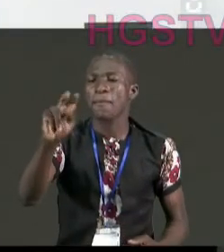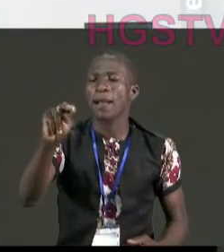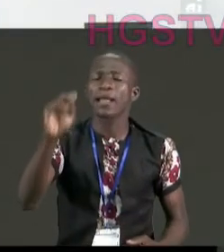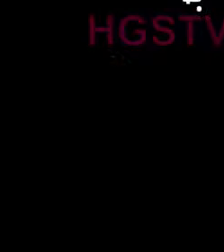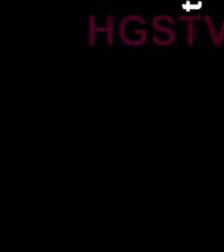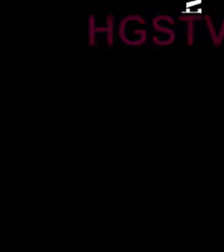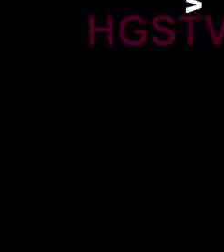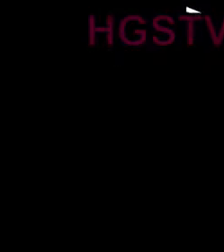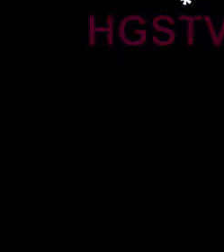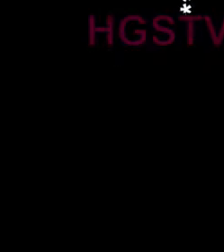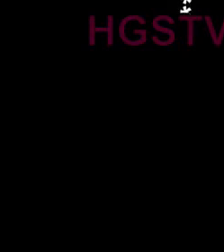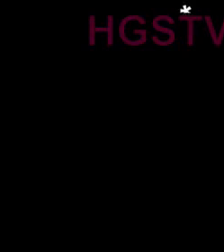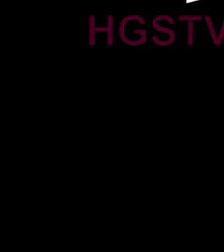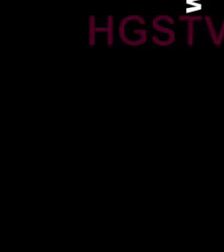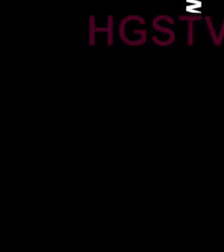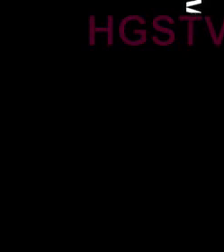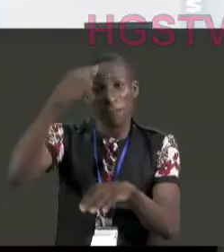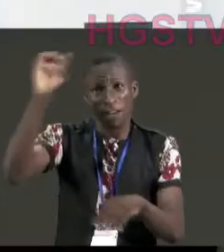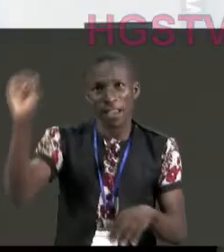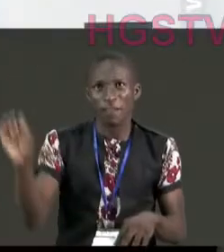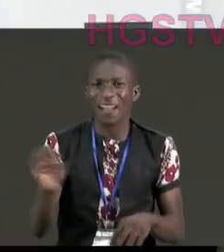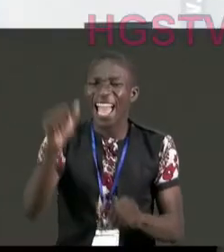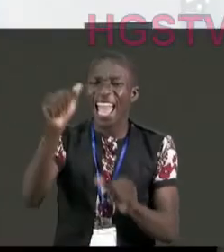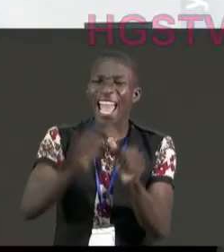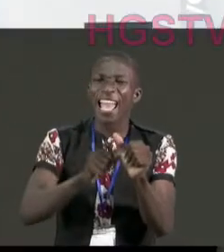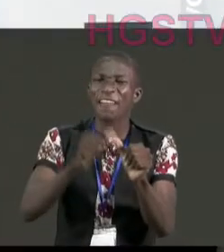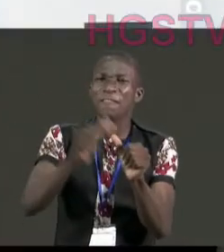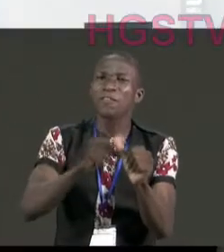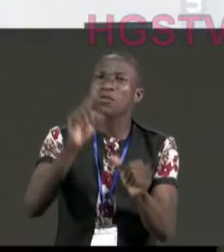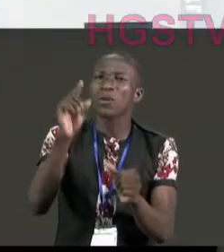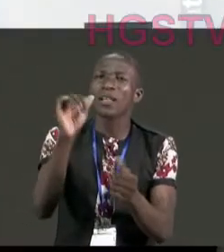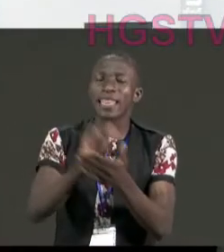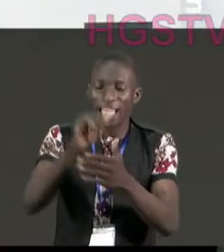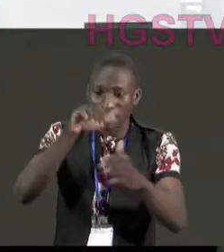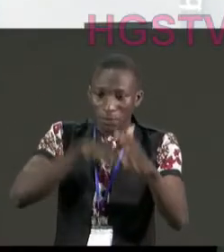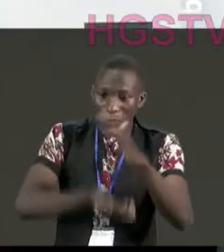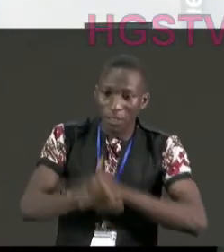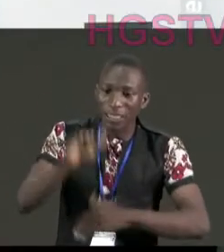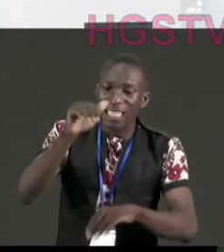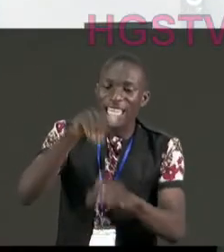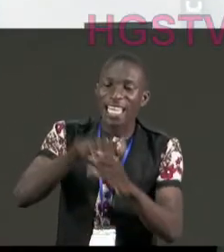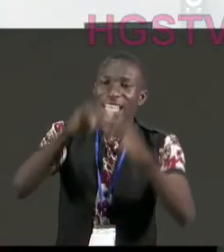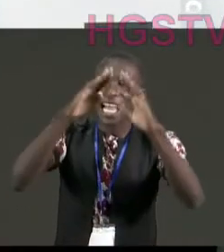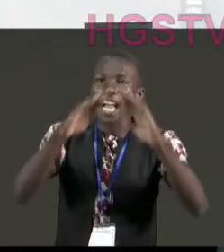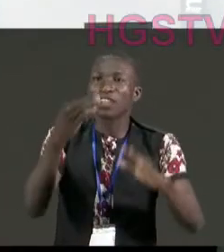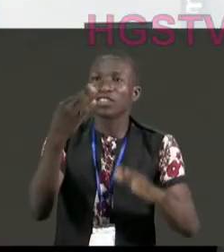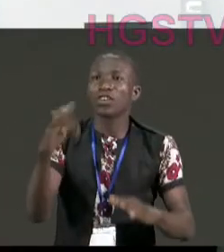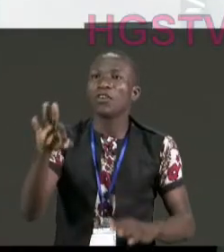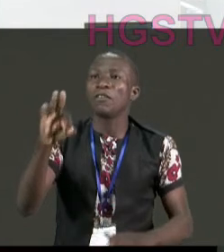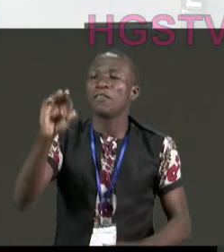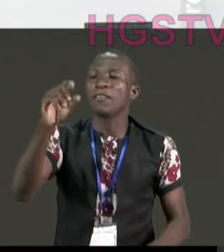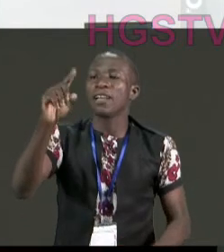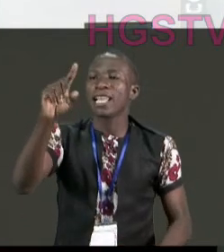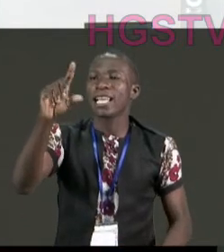Anyone born in the Gehazi, sooner or later, is going to develop leprosy.